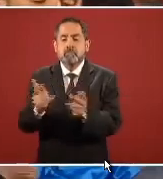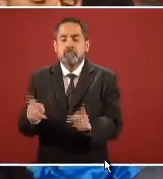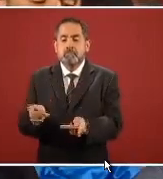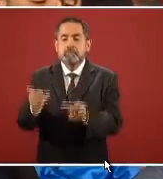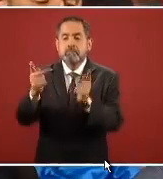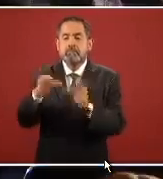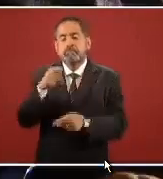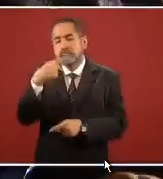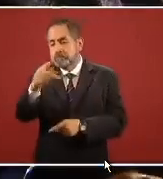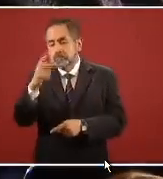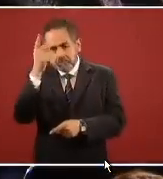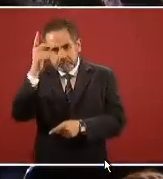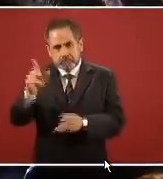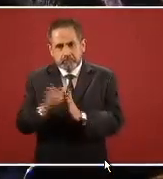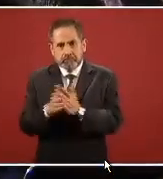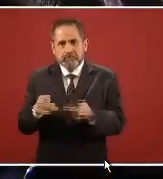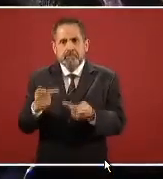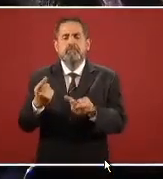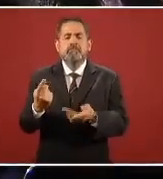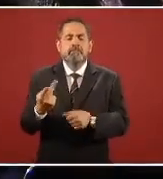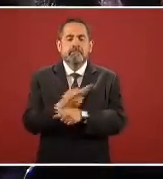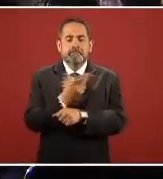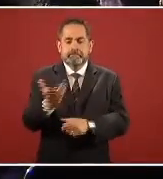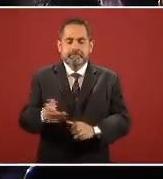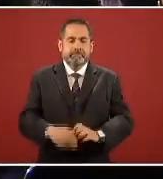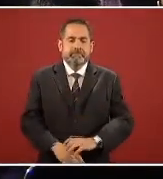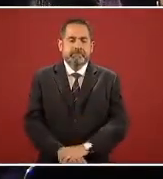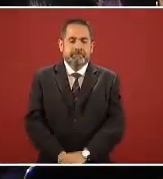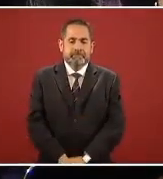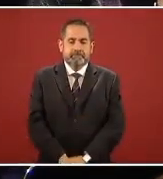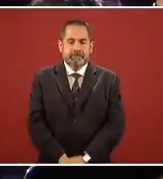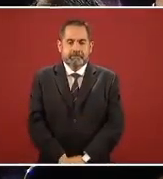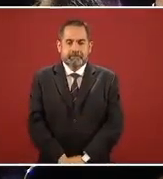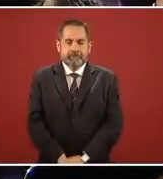Sí, es eso. Gracias. Bueno,